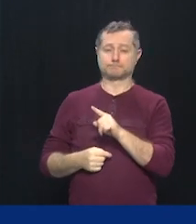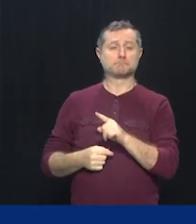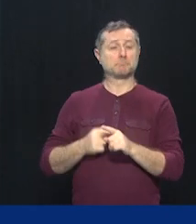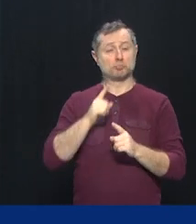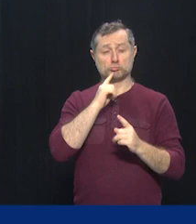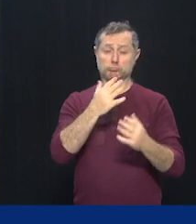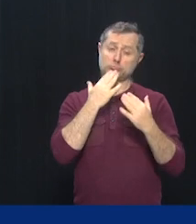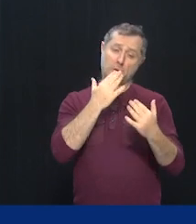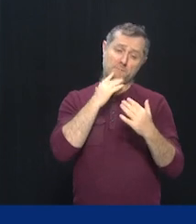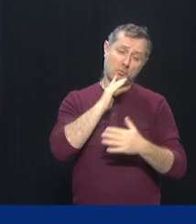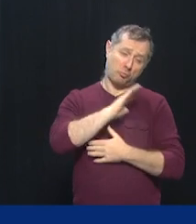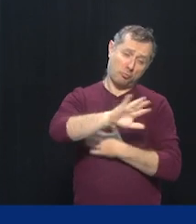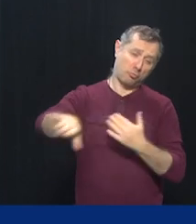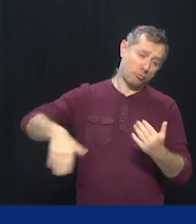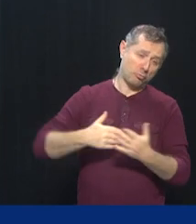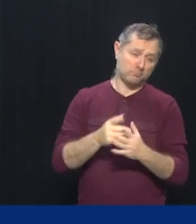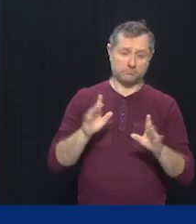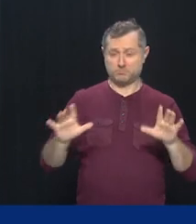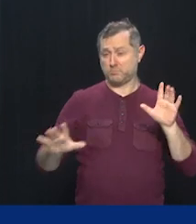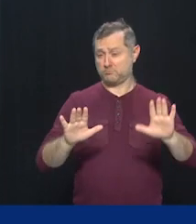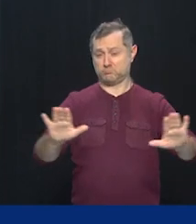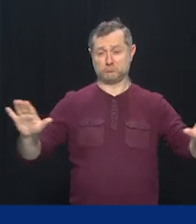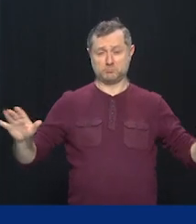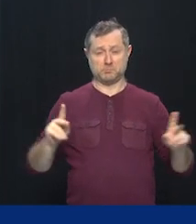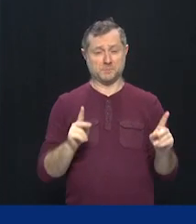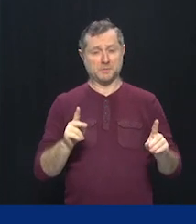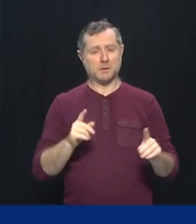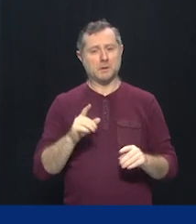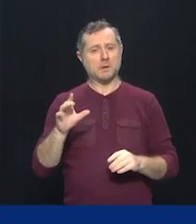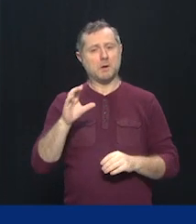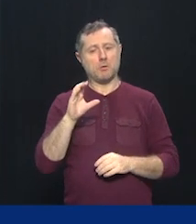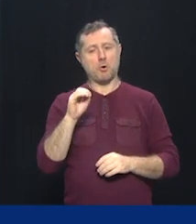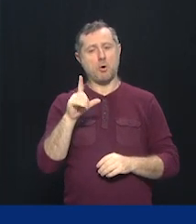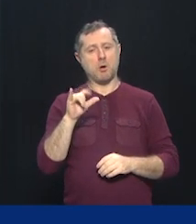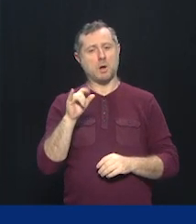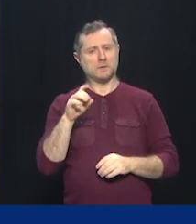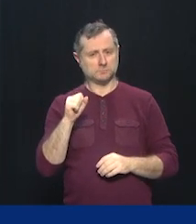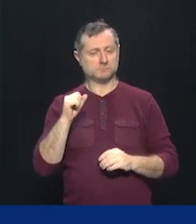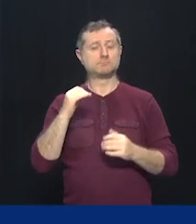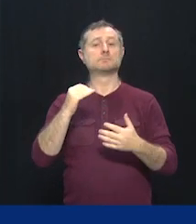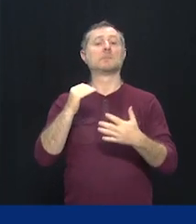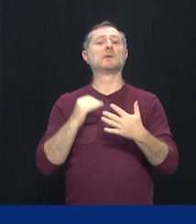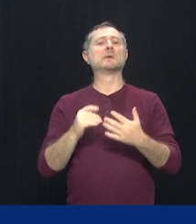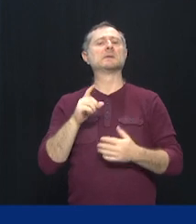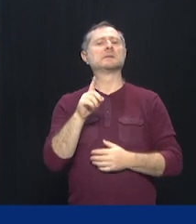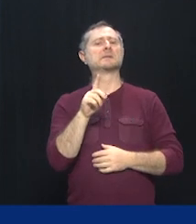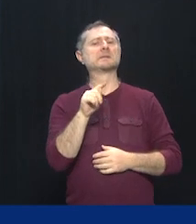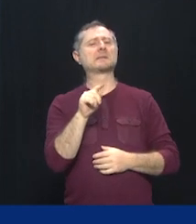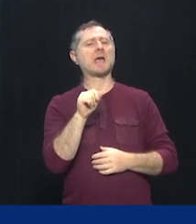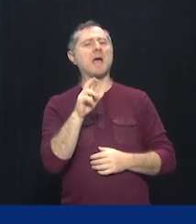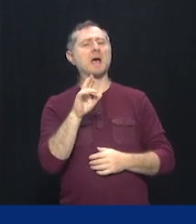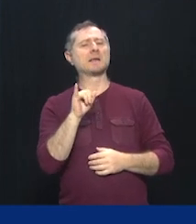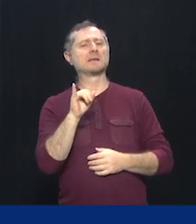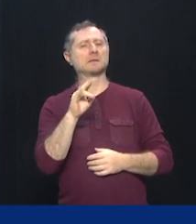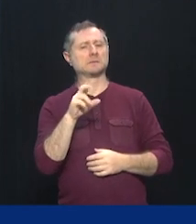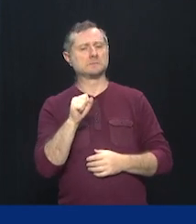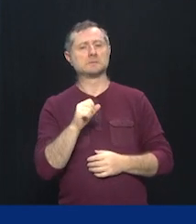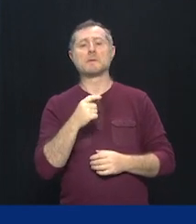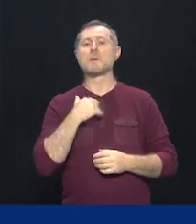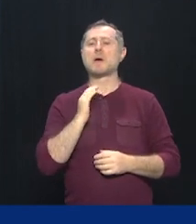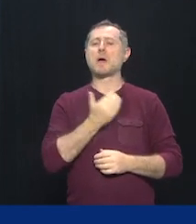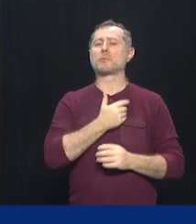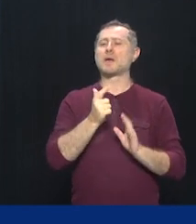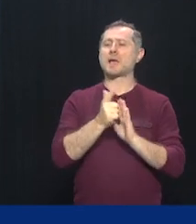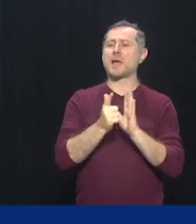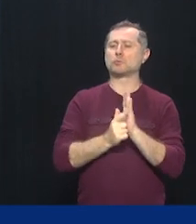that the people at Kaleida have done as well. And also, I think our Darius Pridgeon may be here as well. Darius, oh, there you are. Our Council President Pridgeon, thank